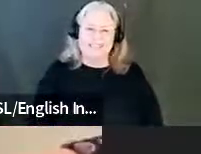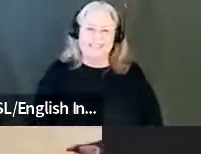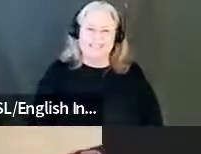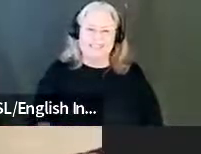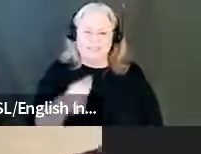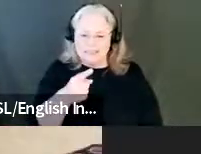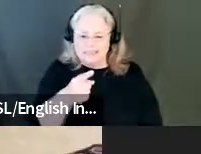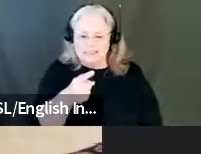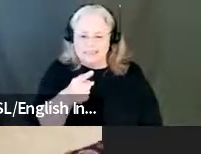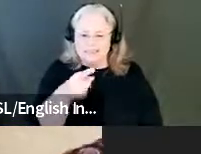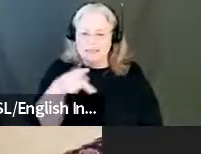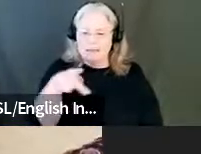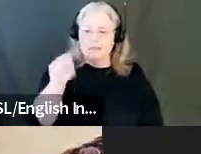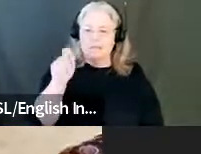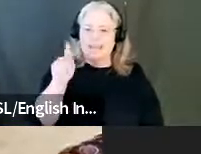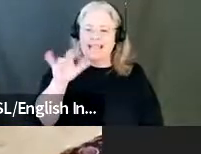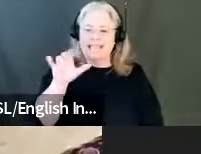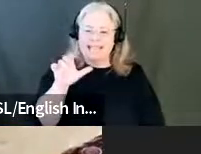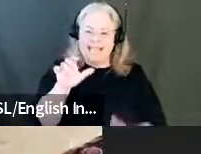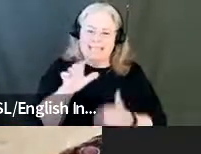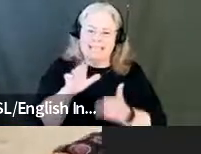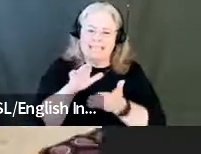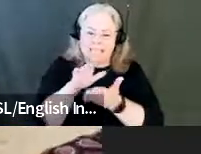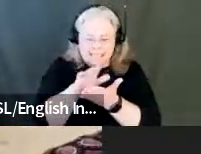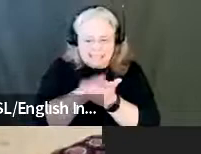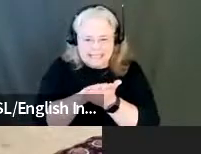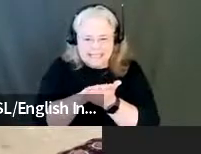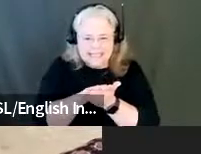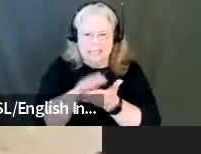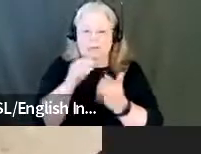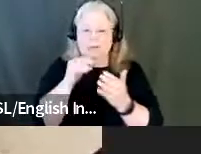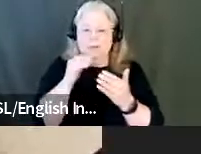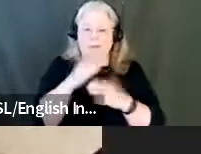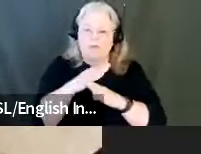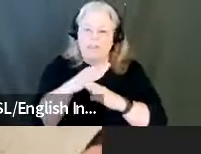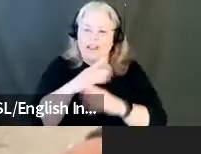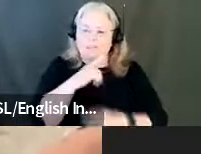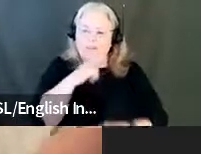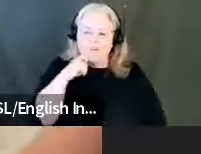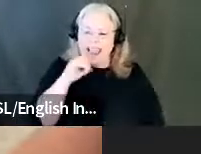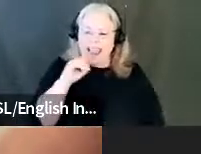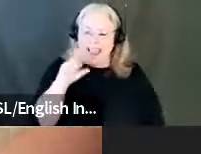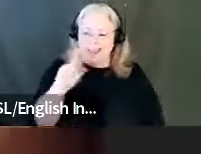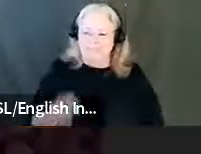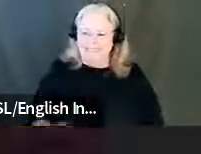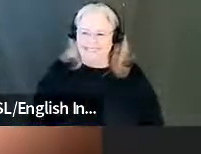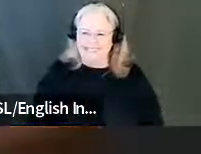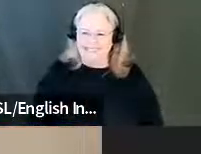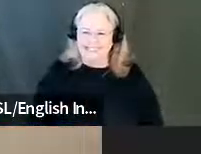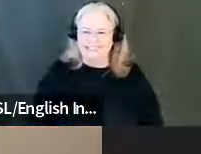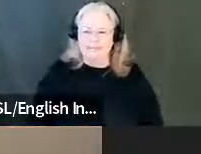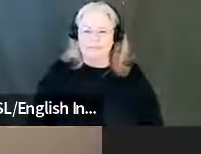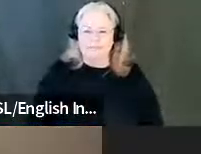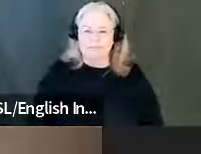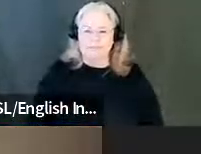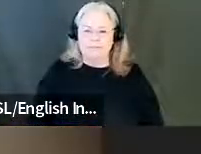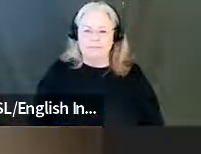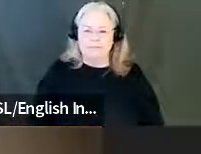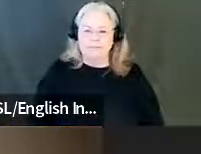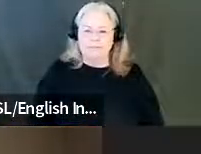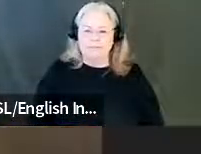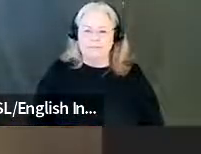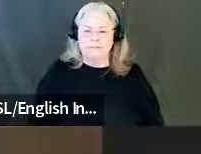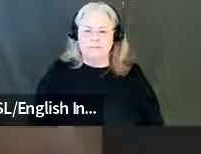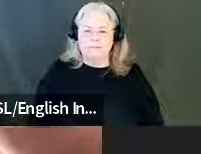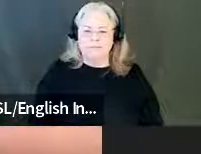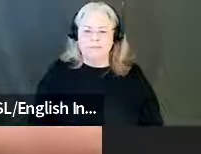piece of plastic. So you go ahead and so that it doesn't dry out. do that. But I